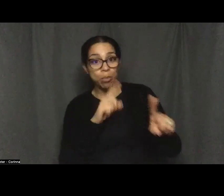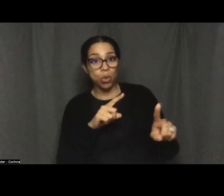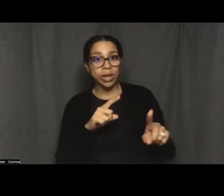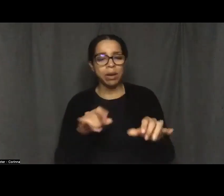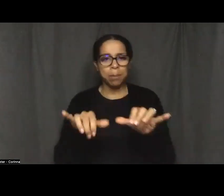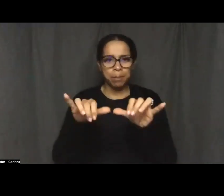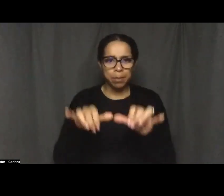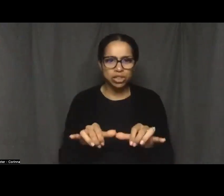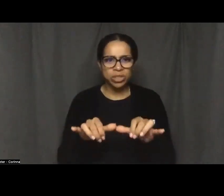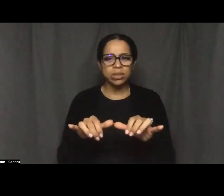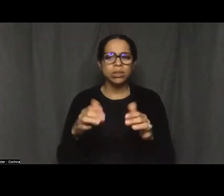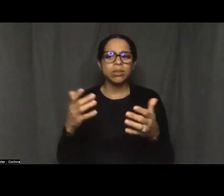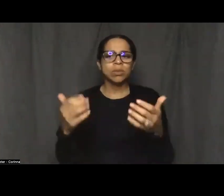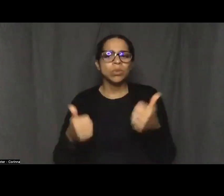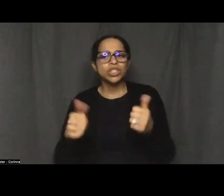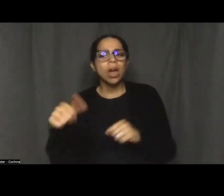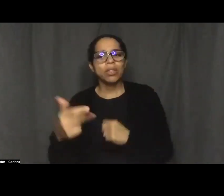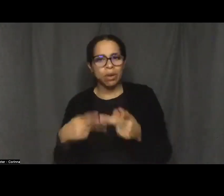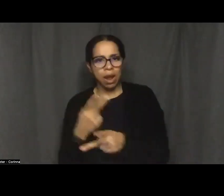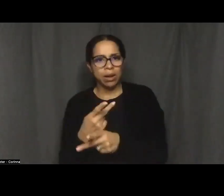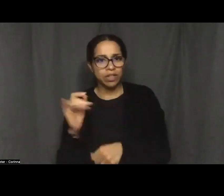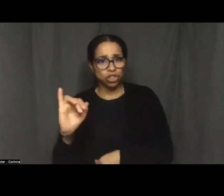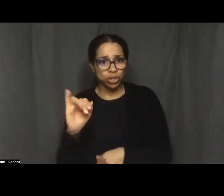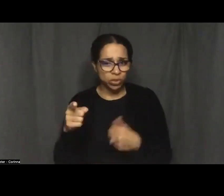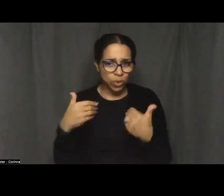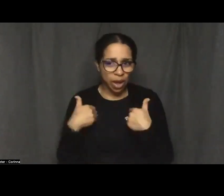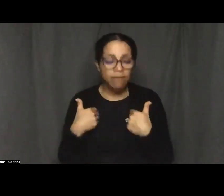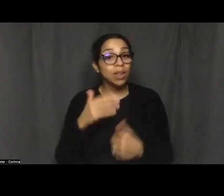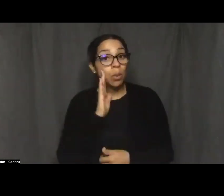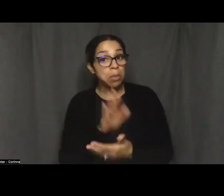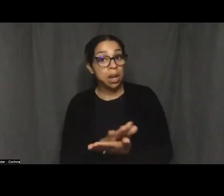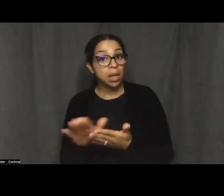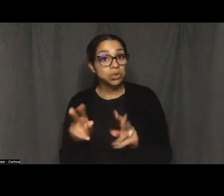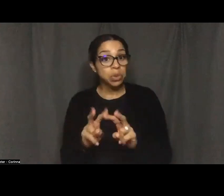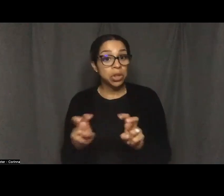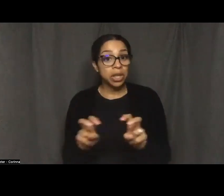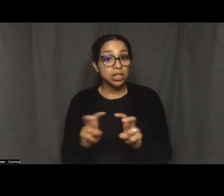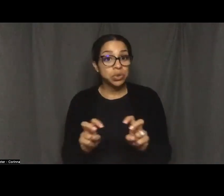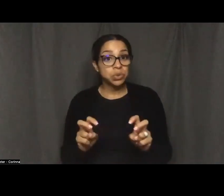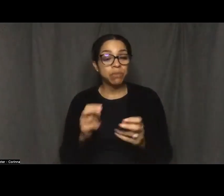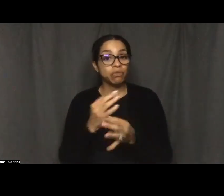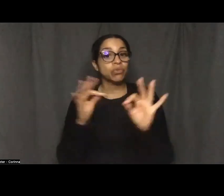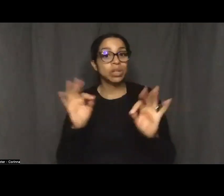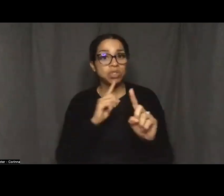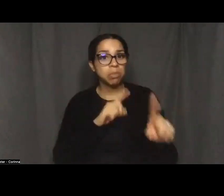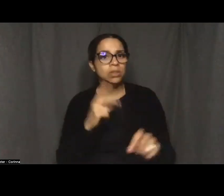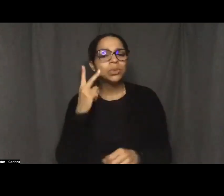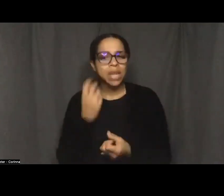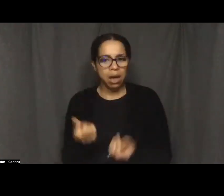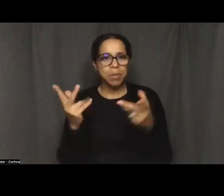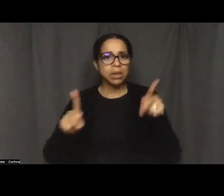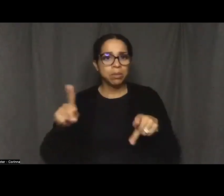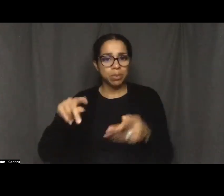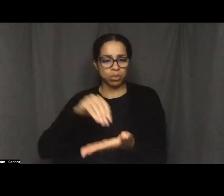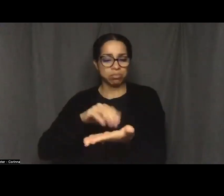of insurance you might have that I think would be meaningful to look into as a free response to see how many people actually cited